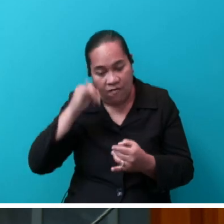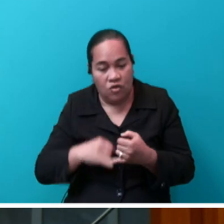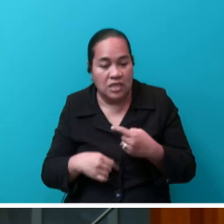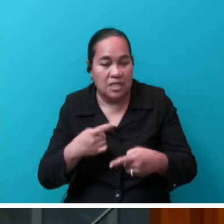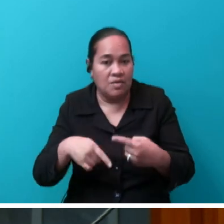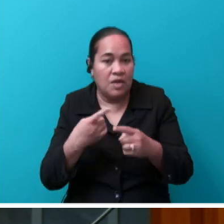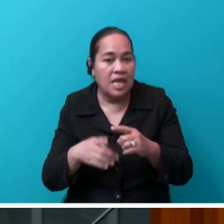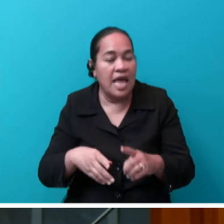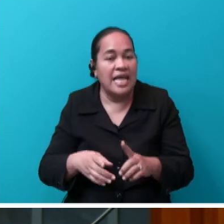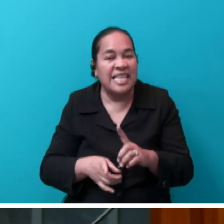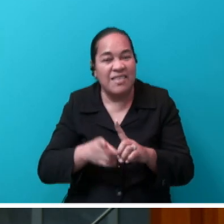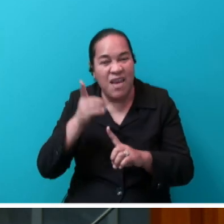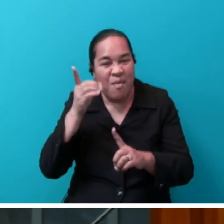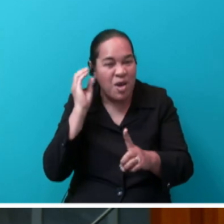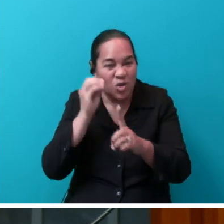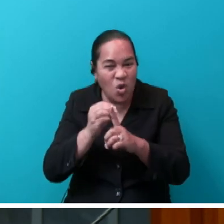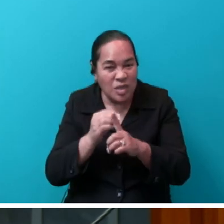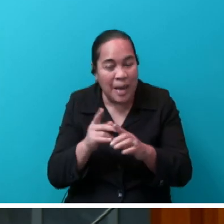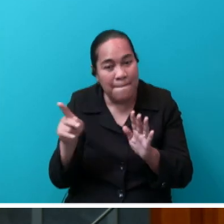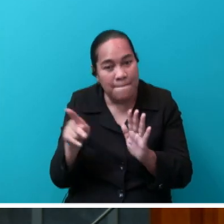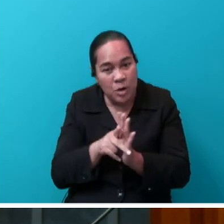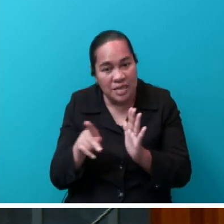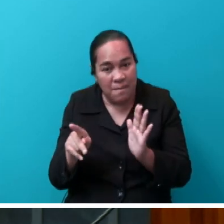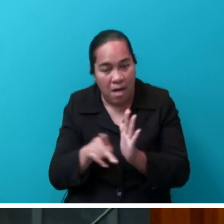development goals and principles.